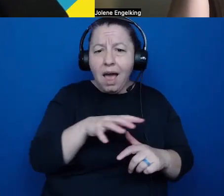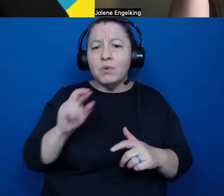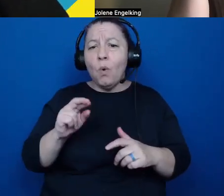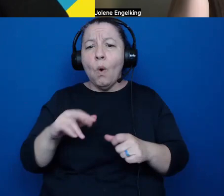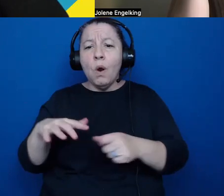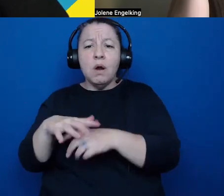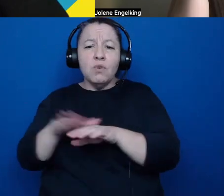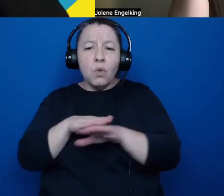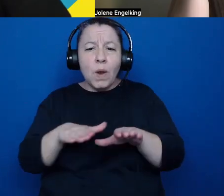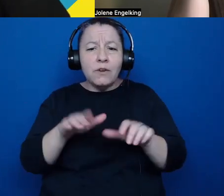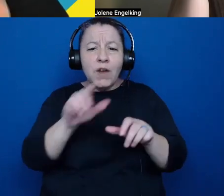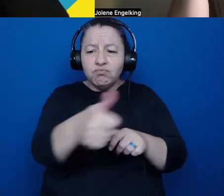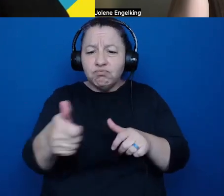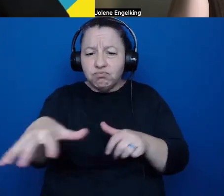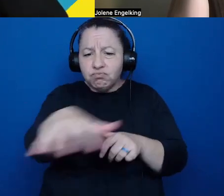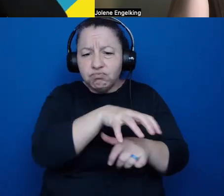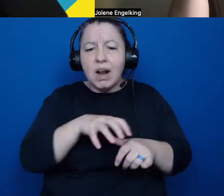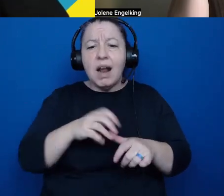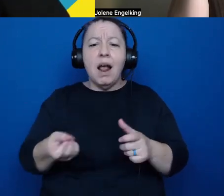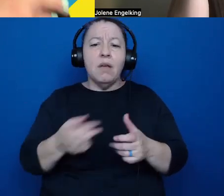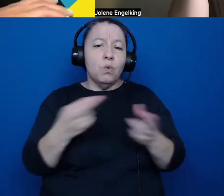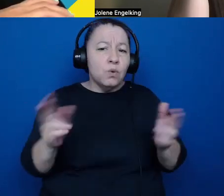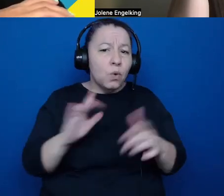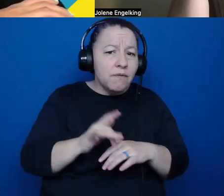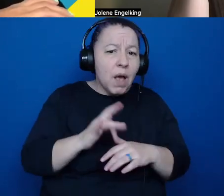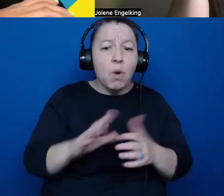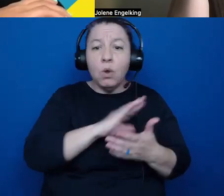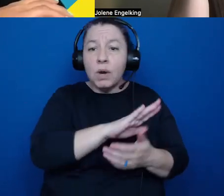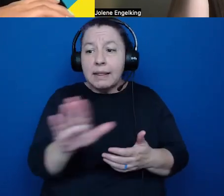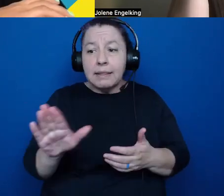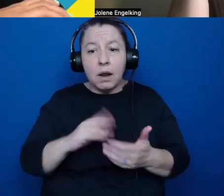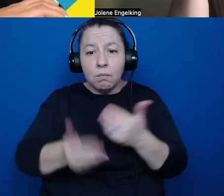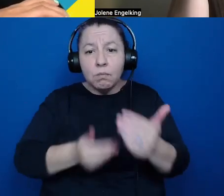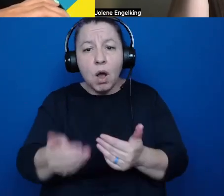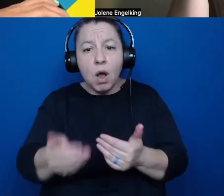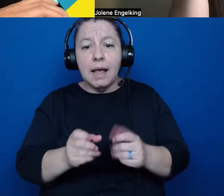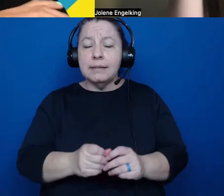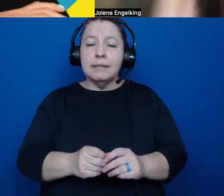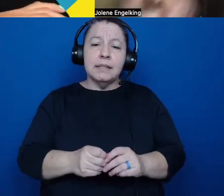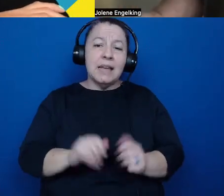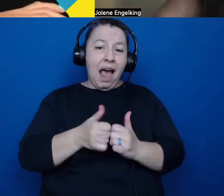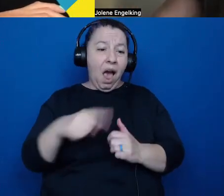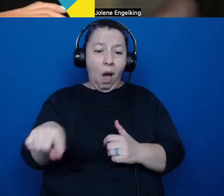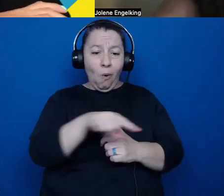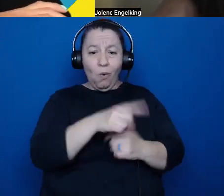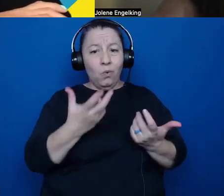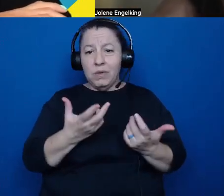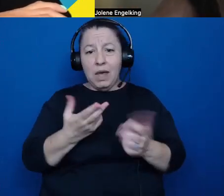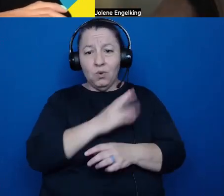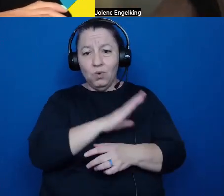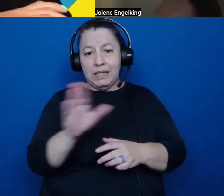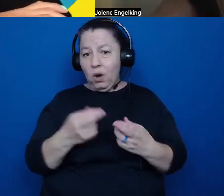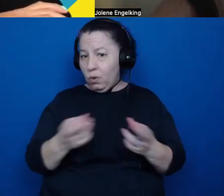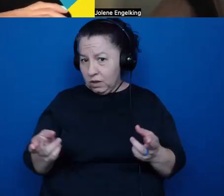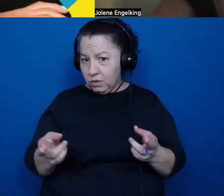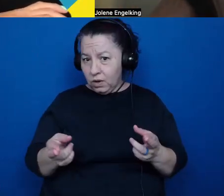you and the resources available, and even just learning their processes of how they navigate their resources,